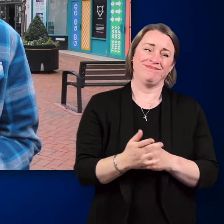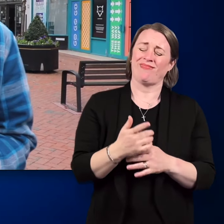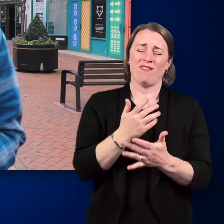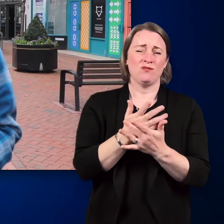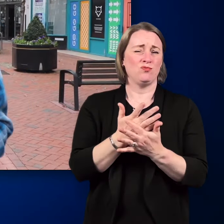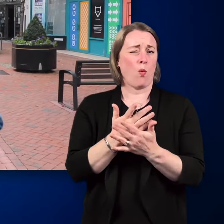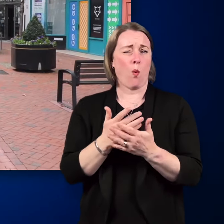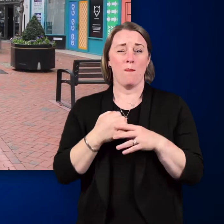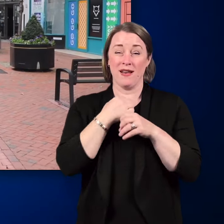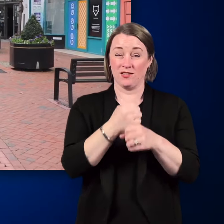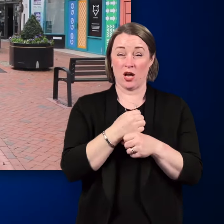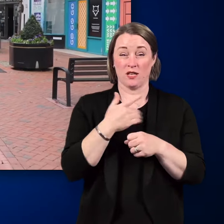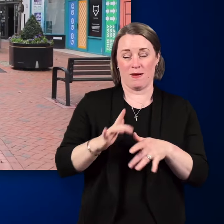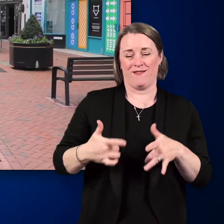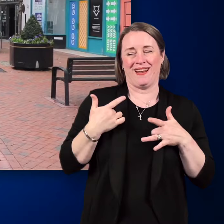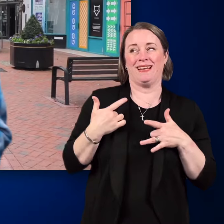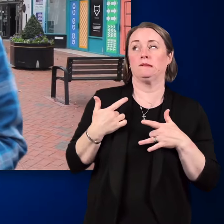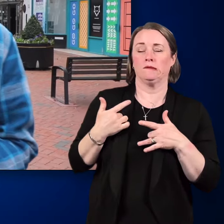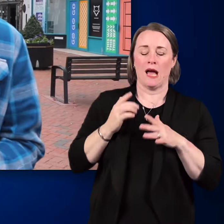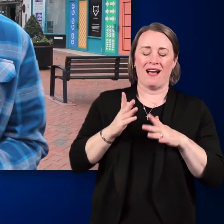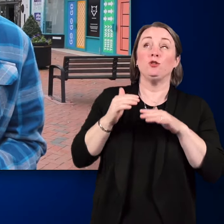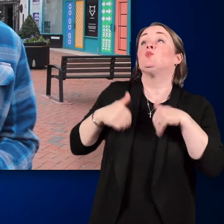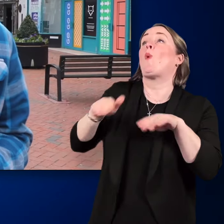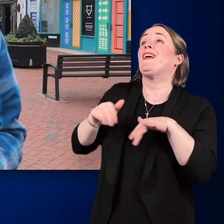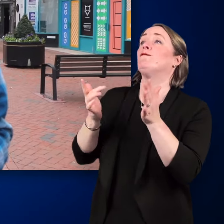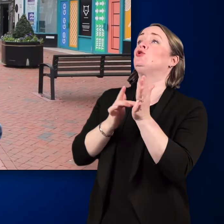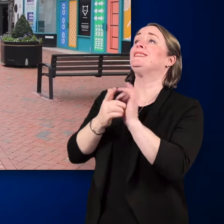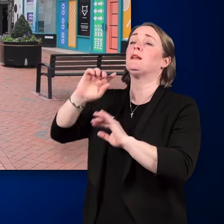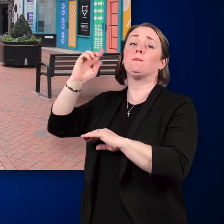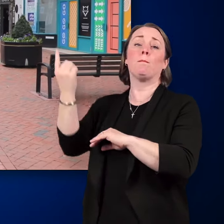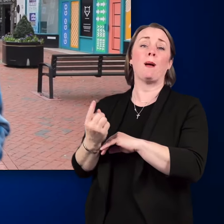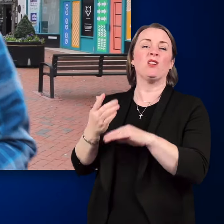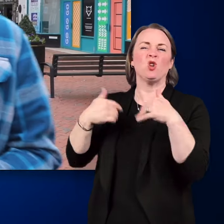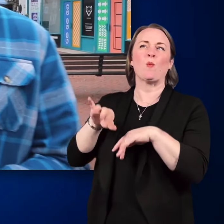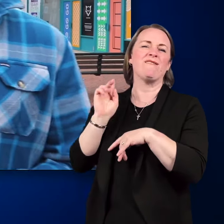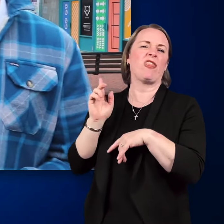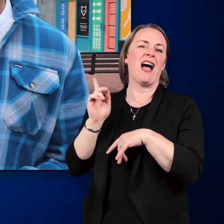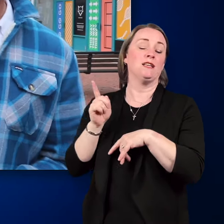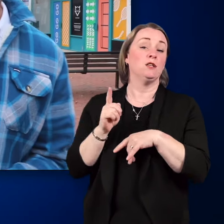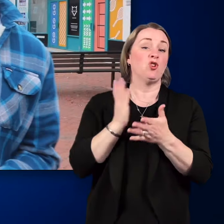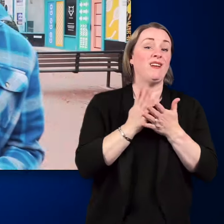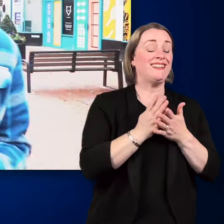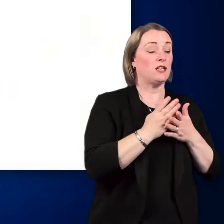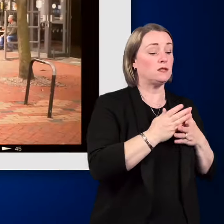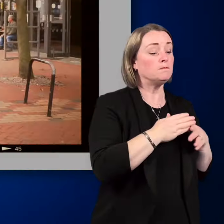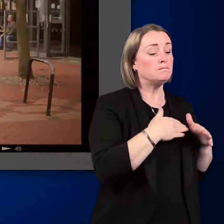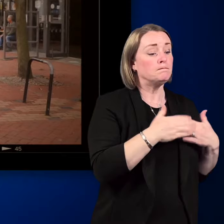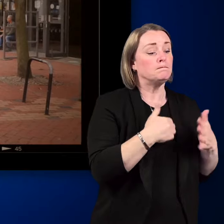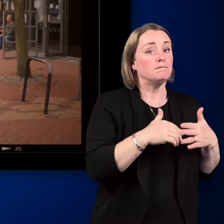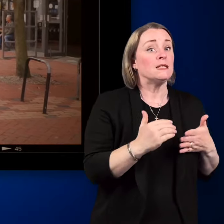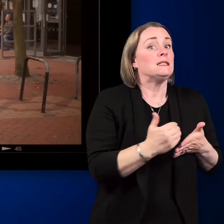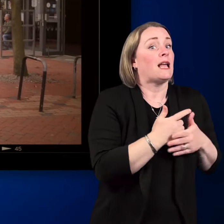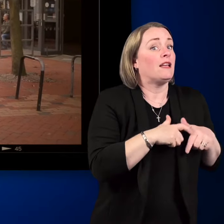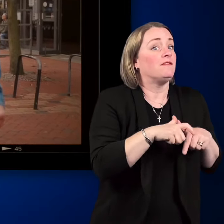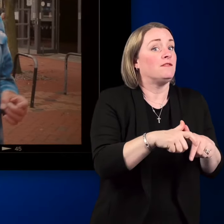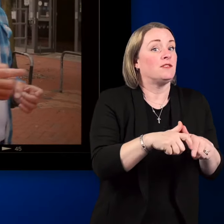got to do is hang on till Jesus returns and just keep themselves safe.